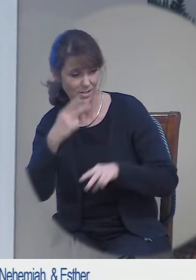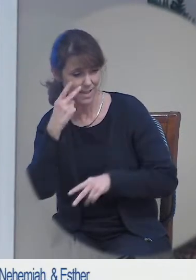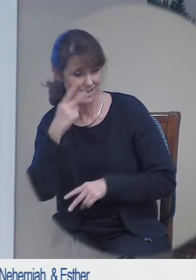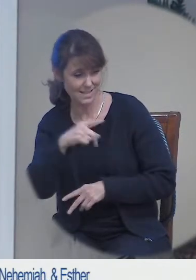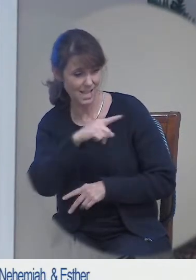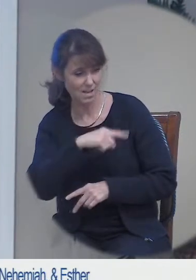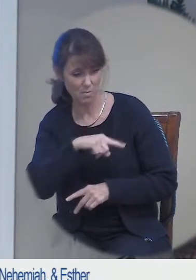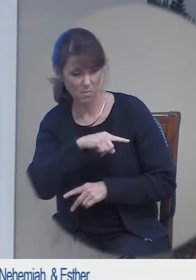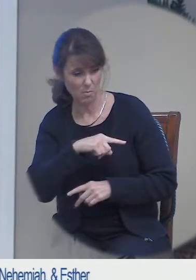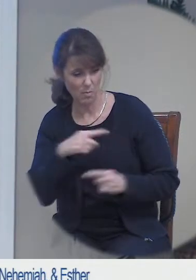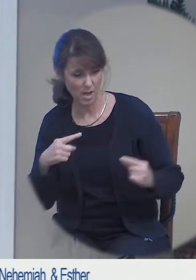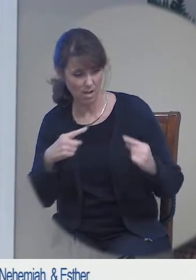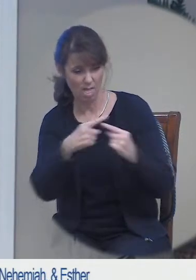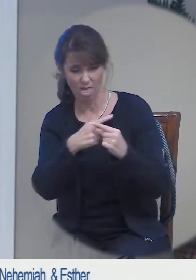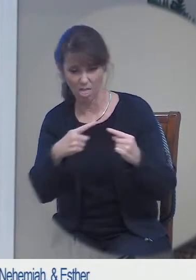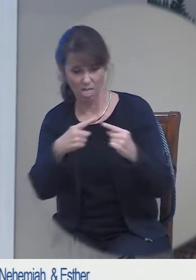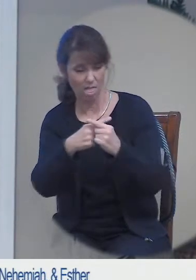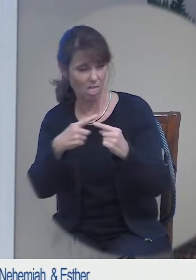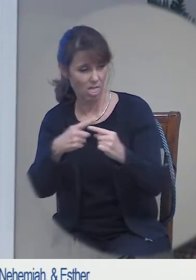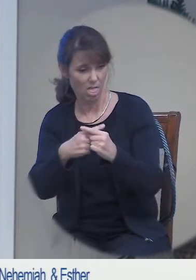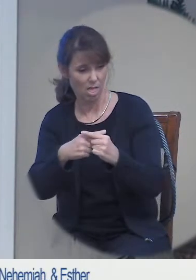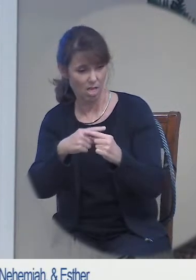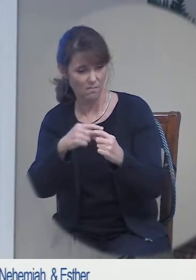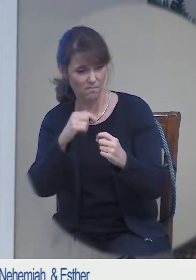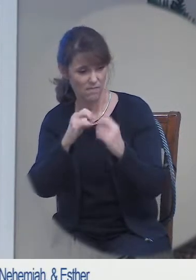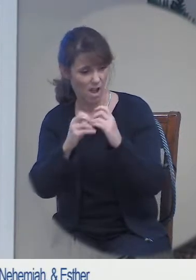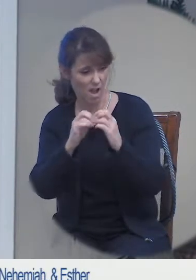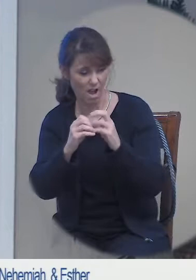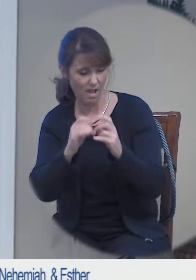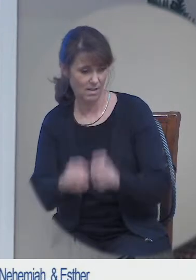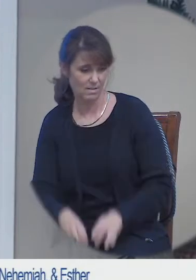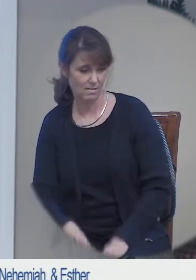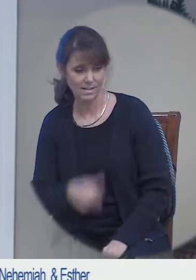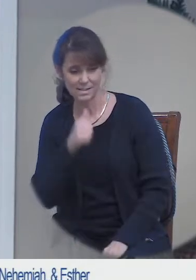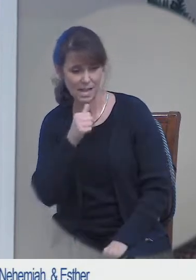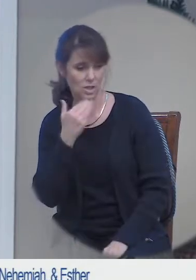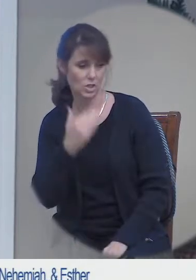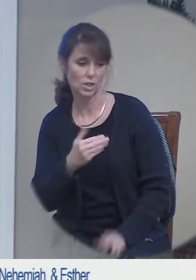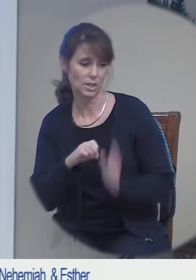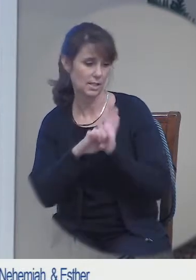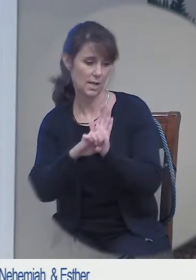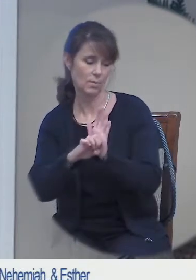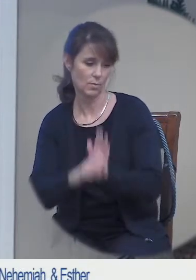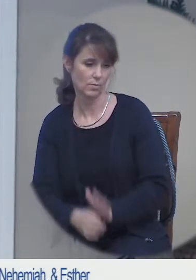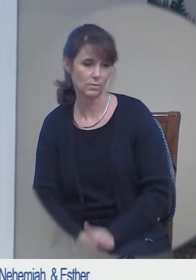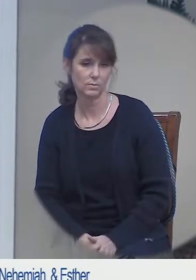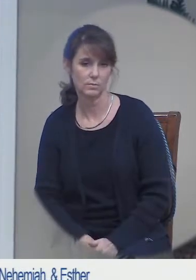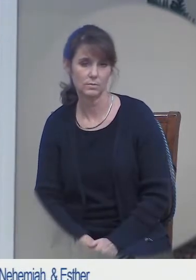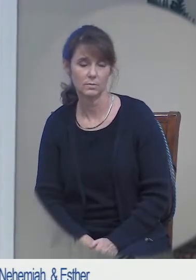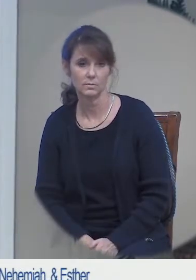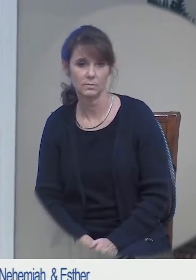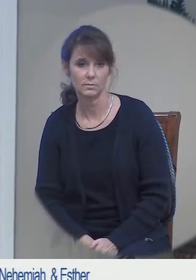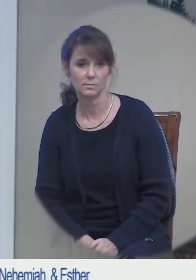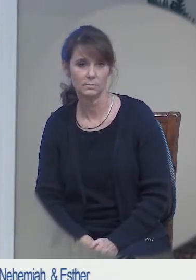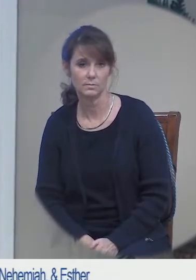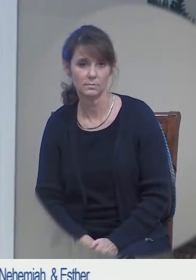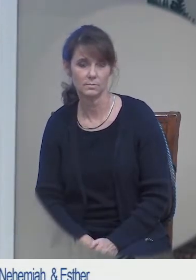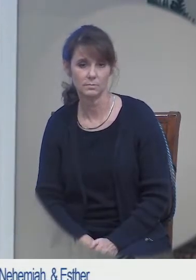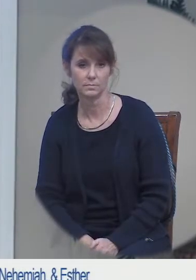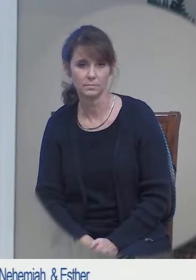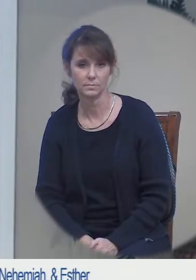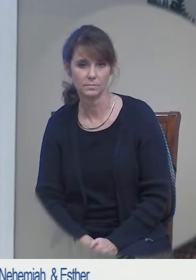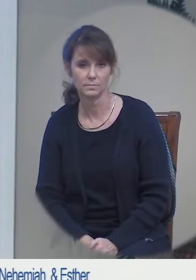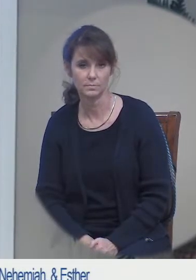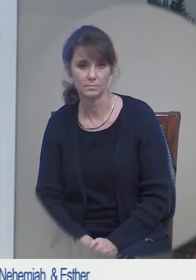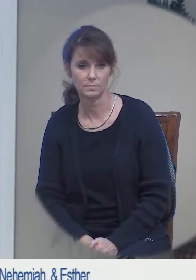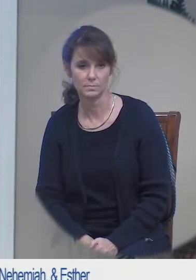making the people of God a reproach. Now, I say all that to say, is there any